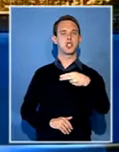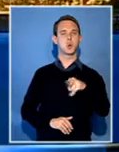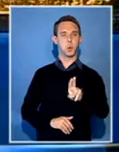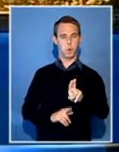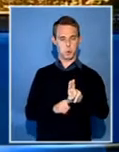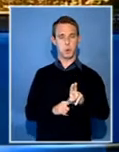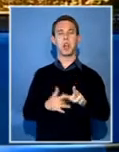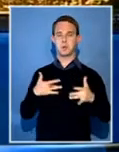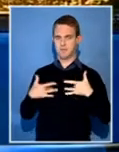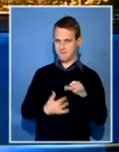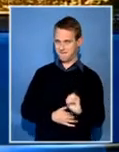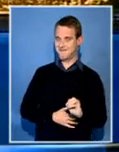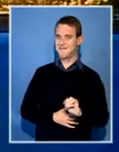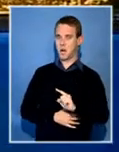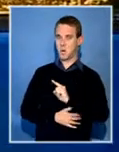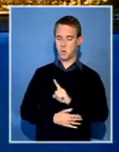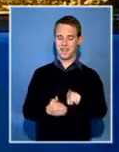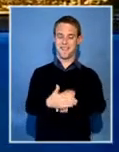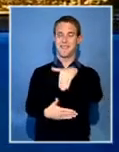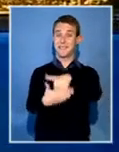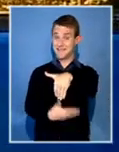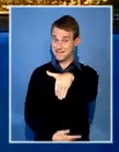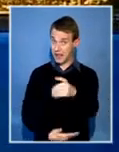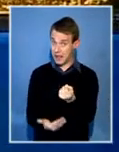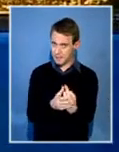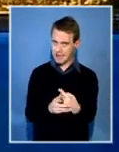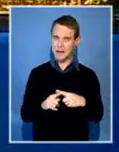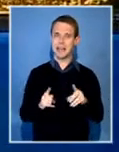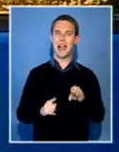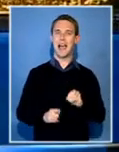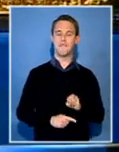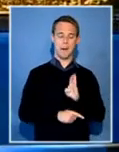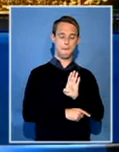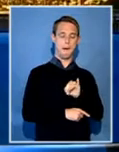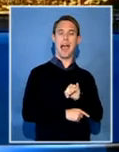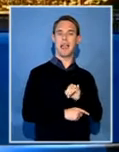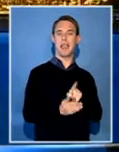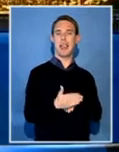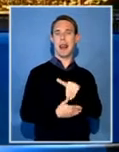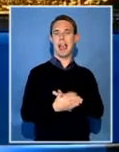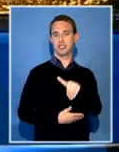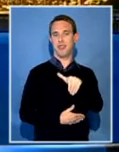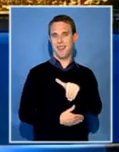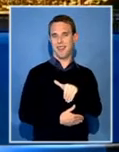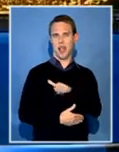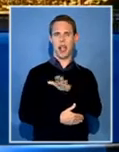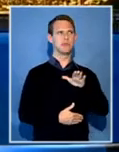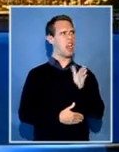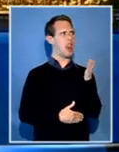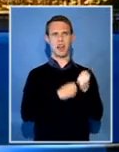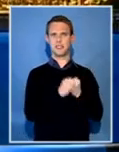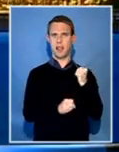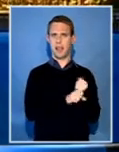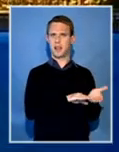elections, general elections coming, there is also the by-election in that particular ward after the death of a councillor. I think it was last